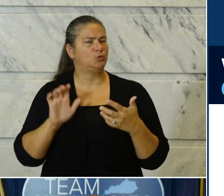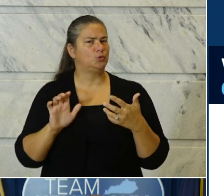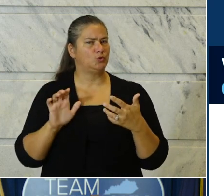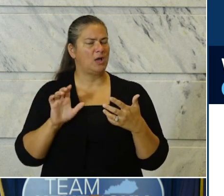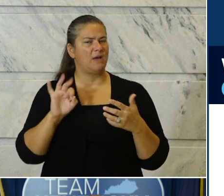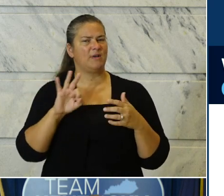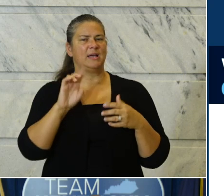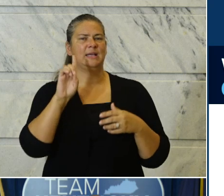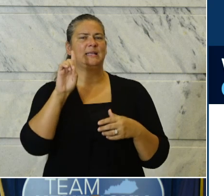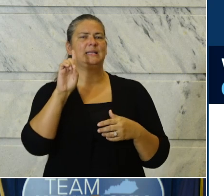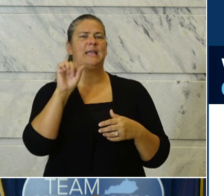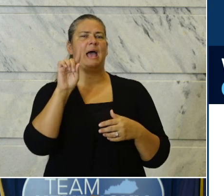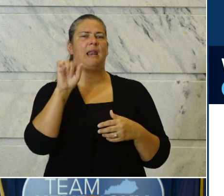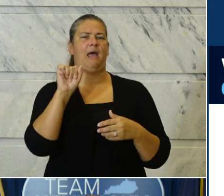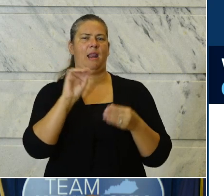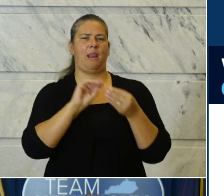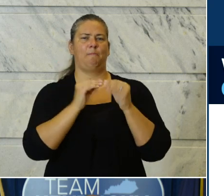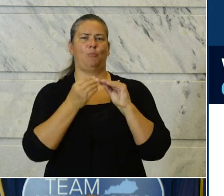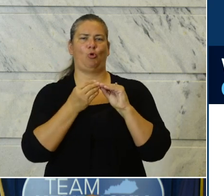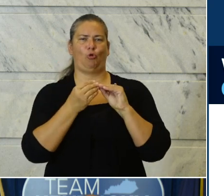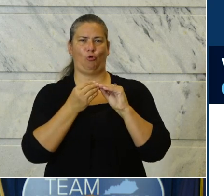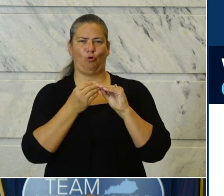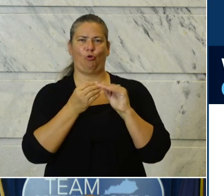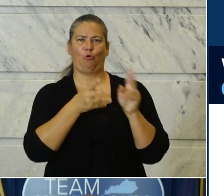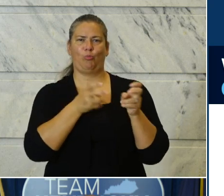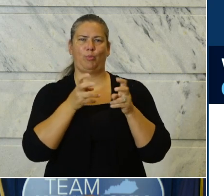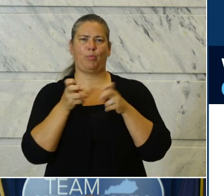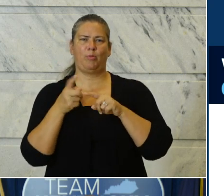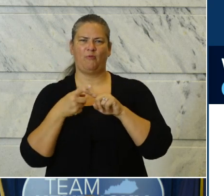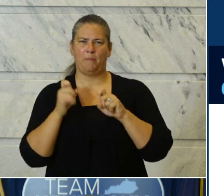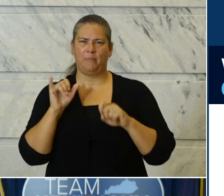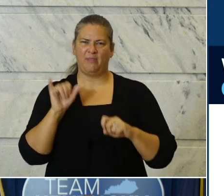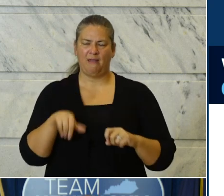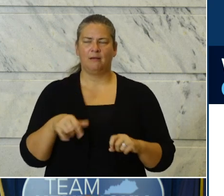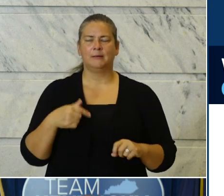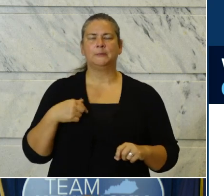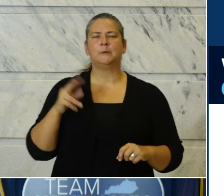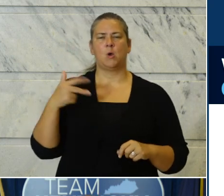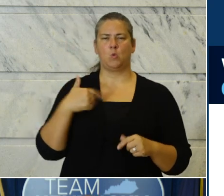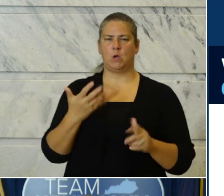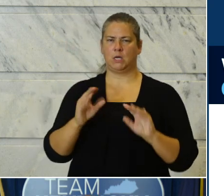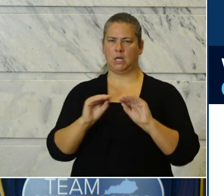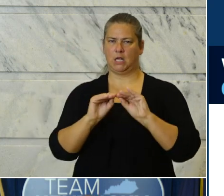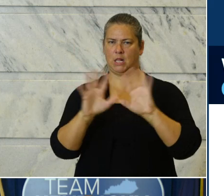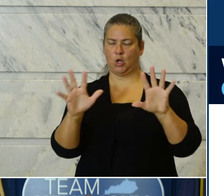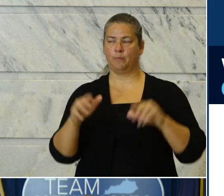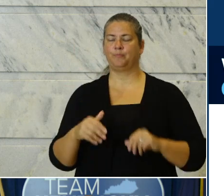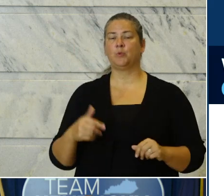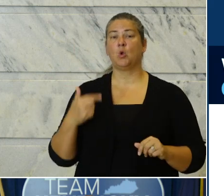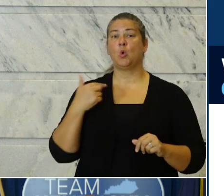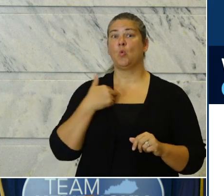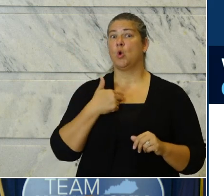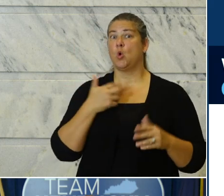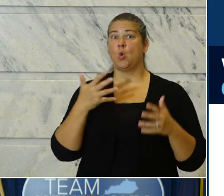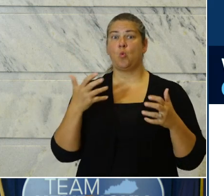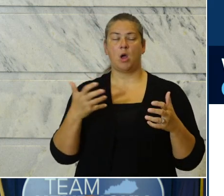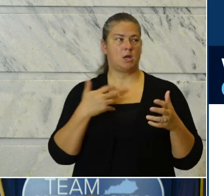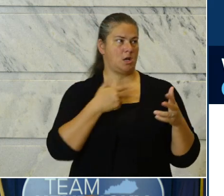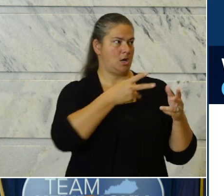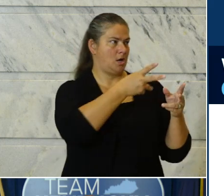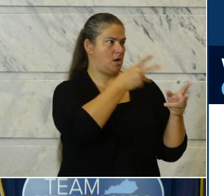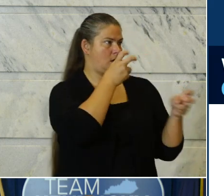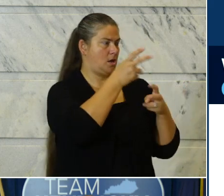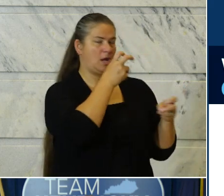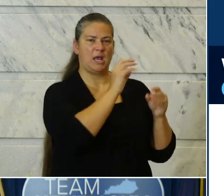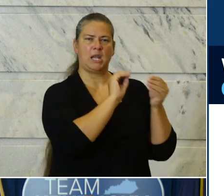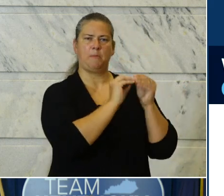data sources. So I just want to be explicitly clear again. We are trying to give you all the data we have as we have it, in